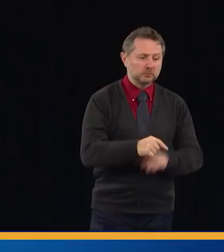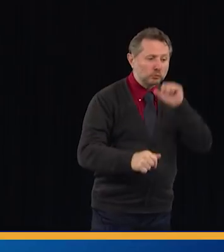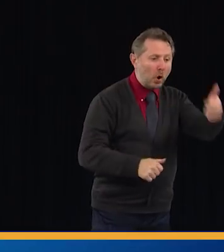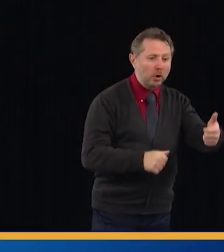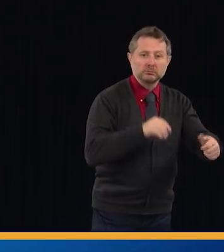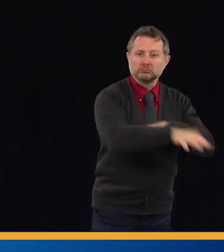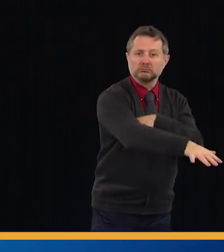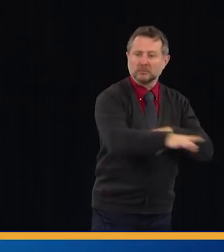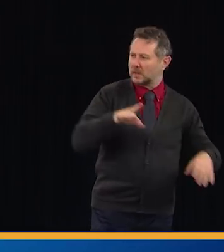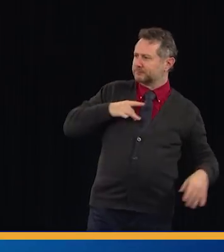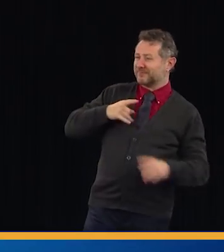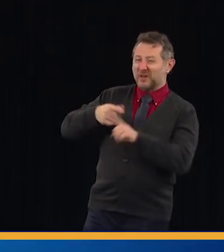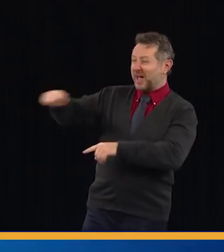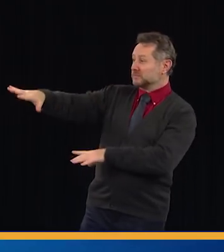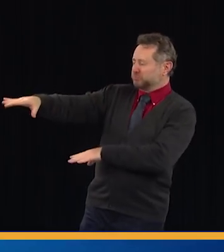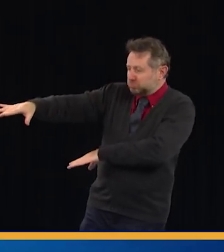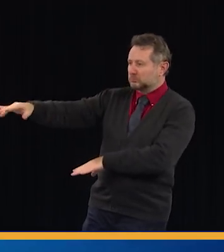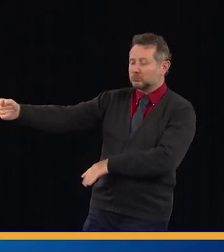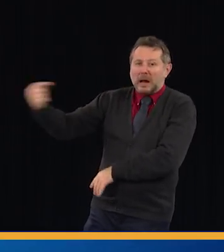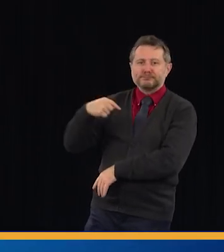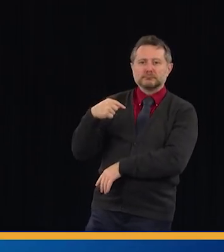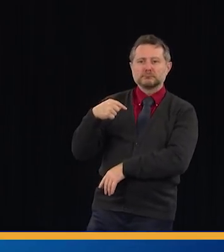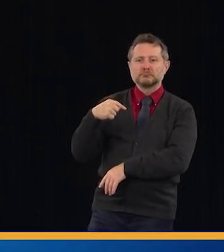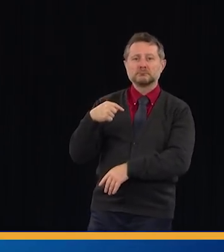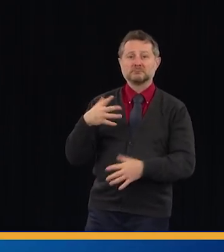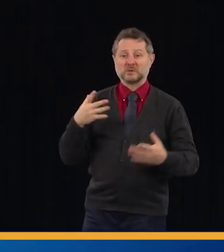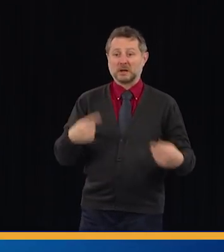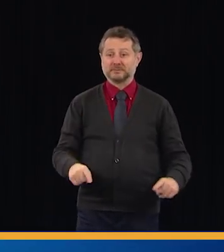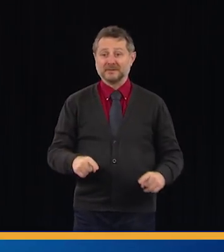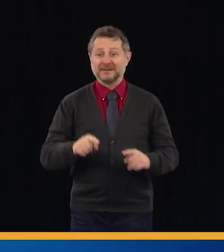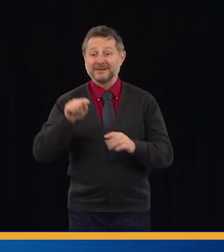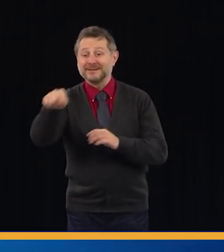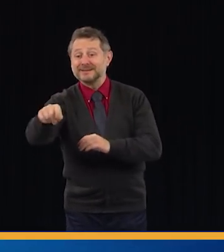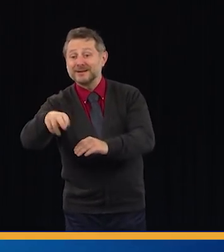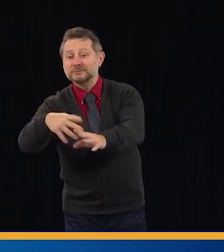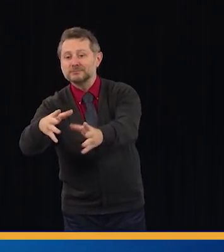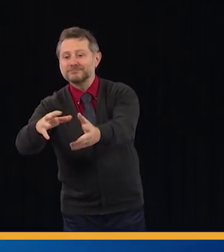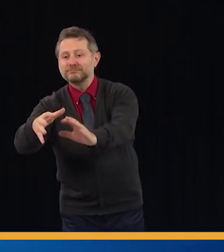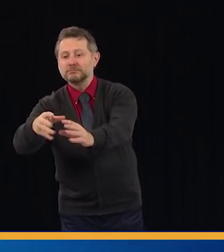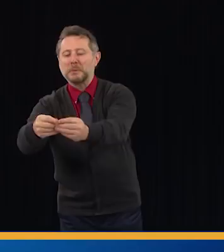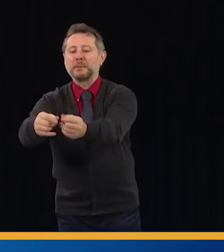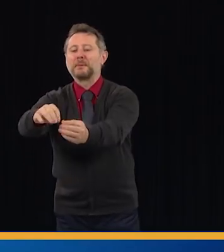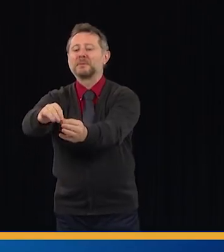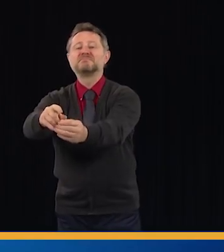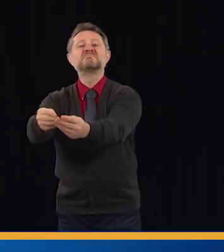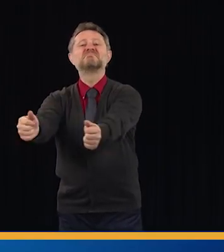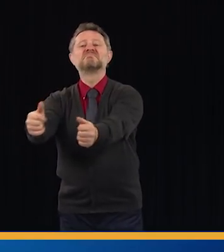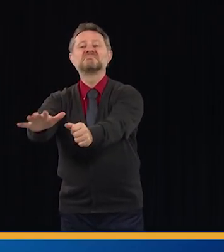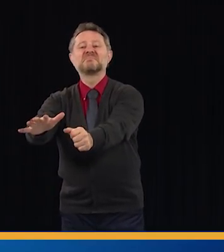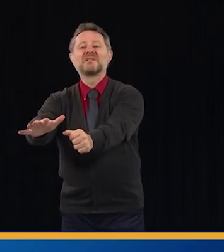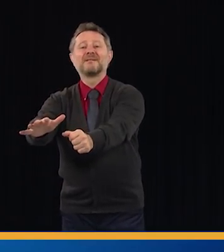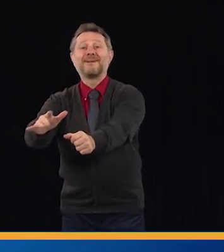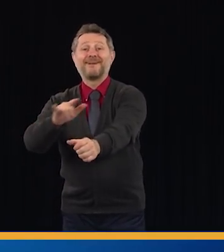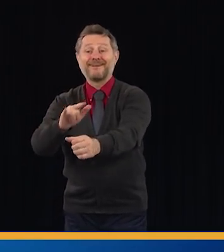Whatever happens in any country on this globe can get on an airplane and be here literally